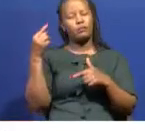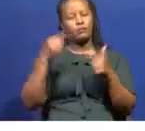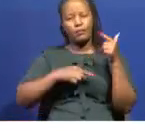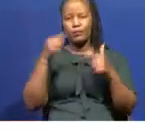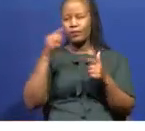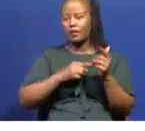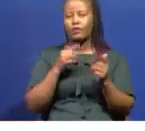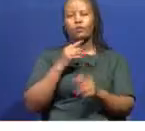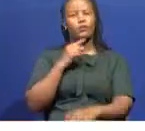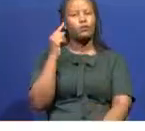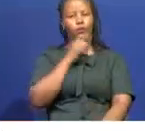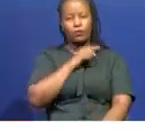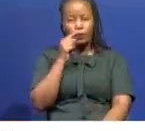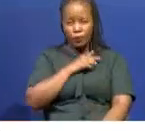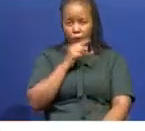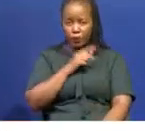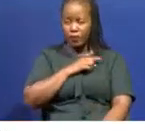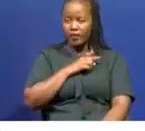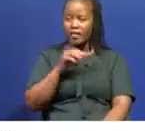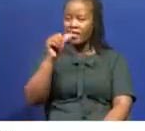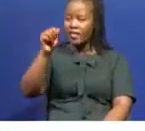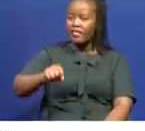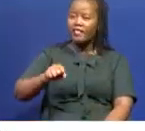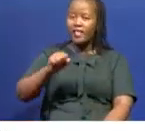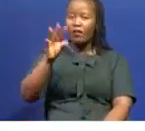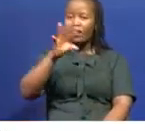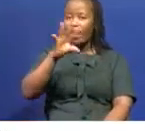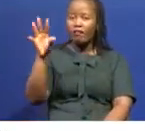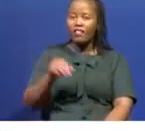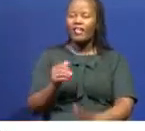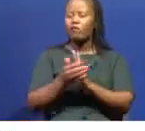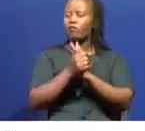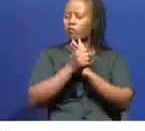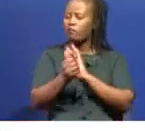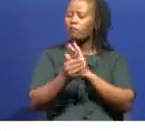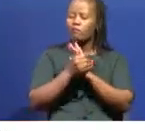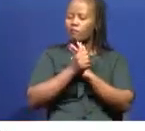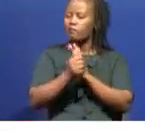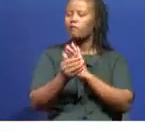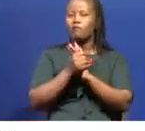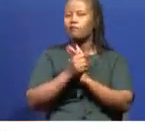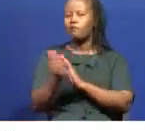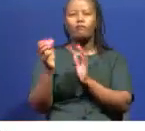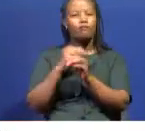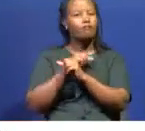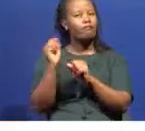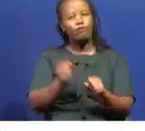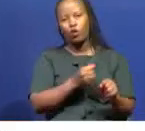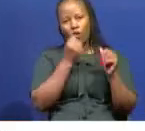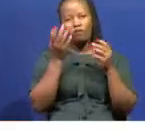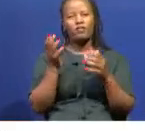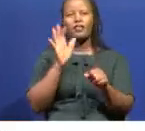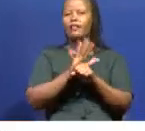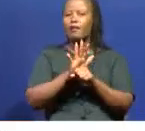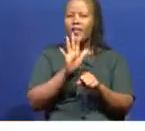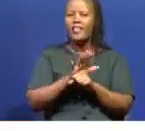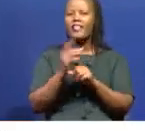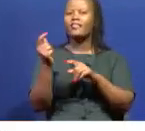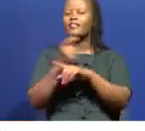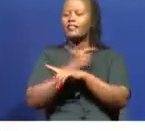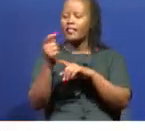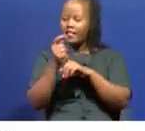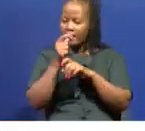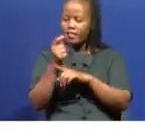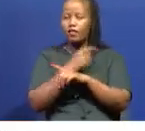competition. South Africa is a very golf destination place. So many golf courses, there's so many